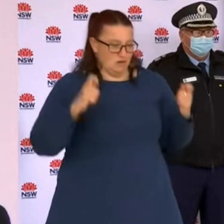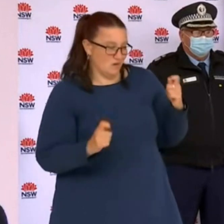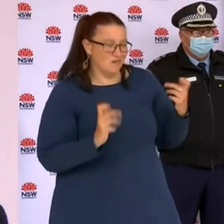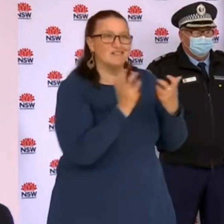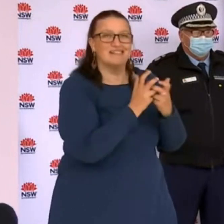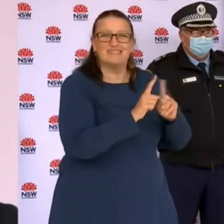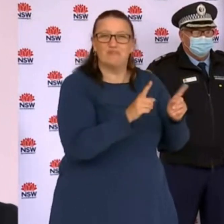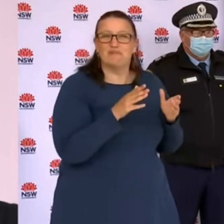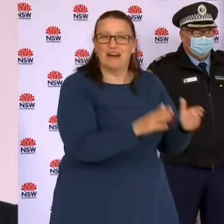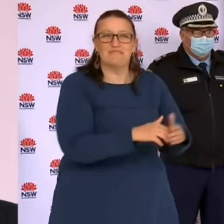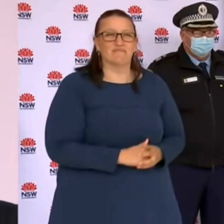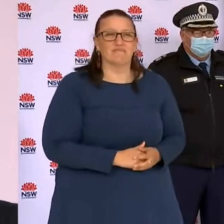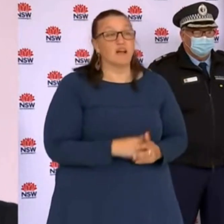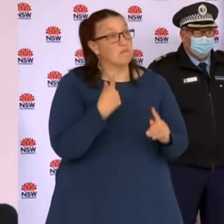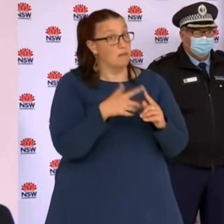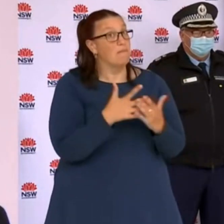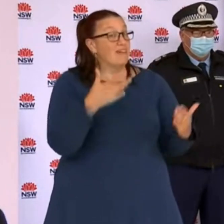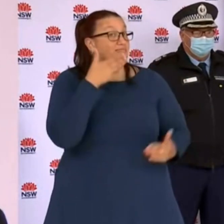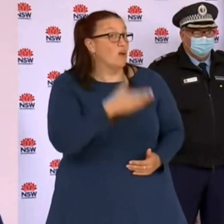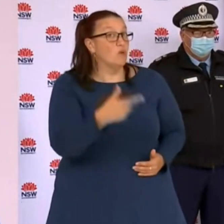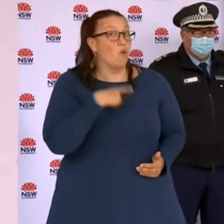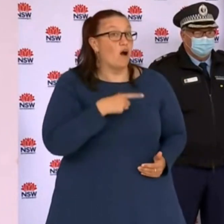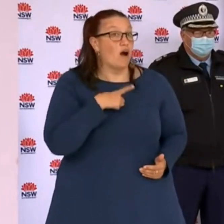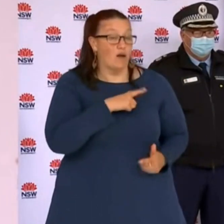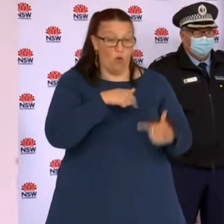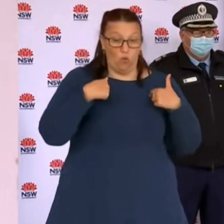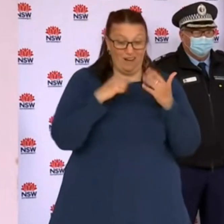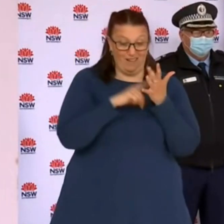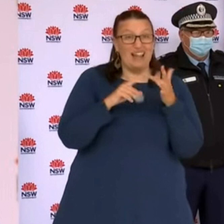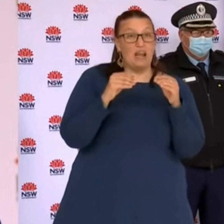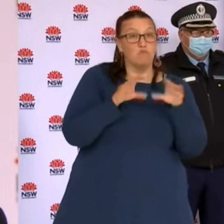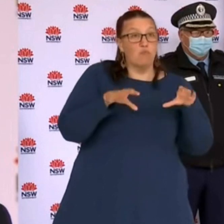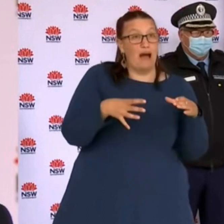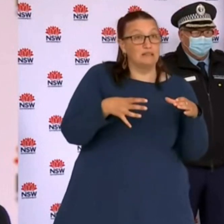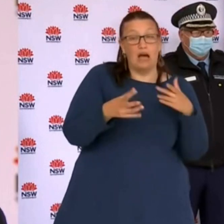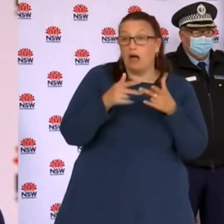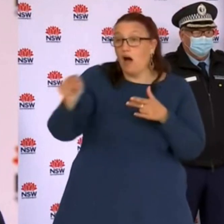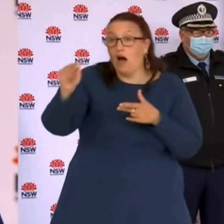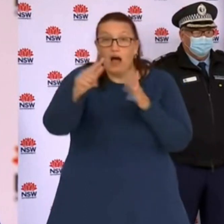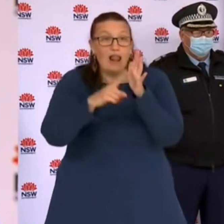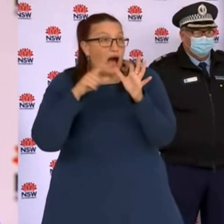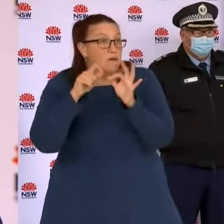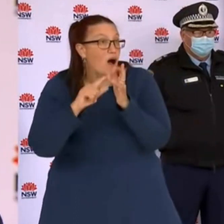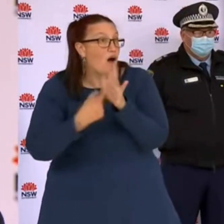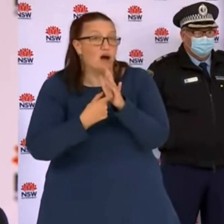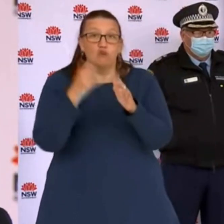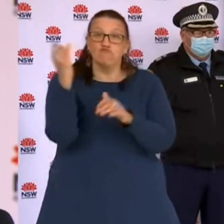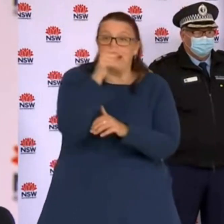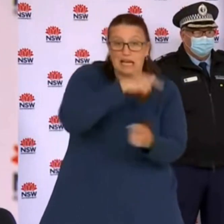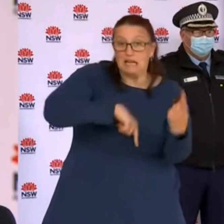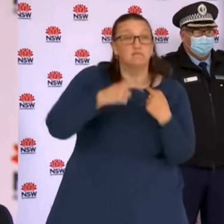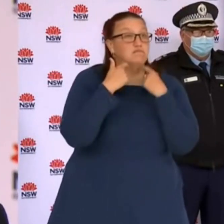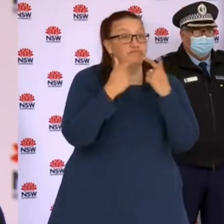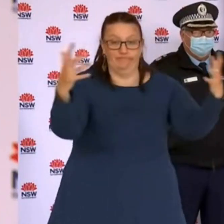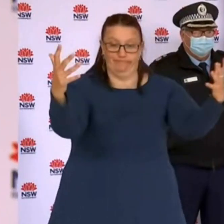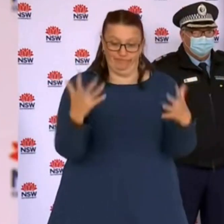put aside their political differences to really come forward and give us that great advice. And we will be relying on everybody to